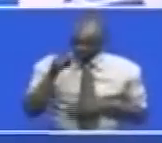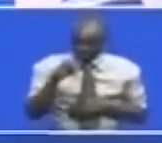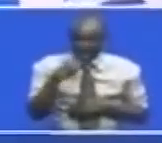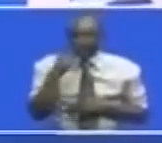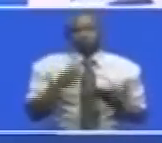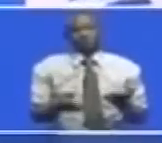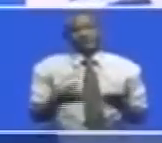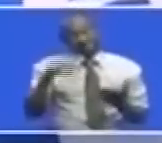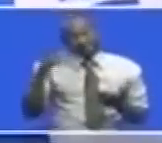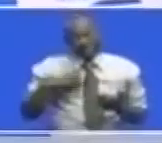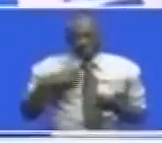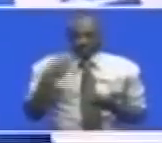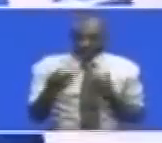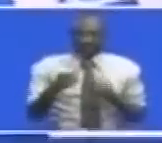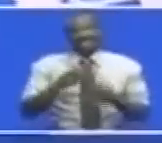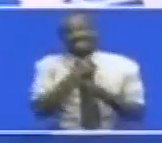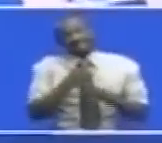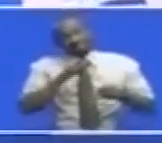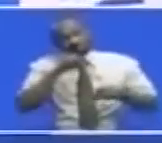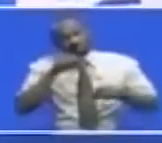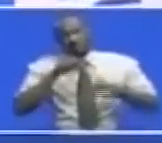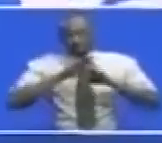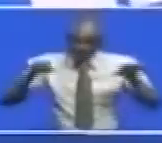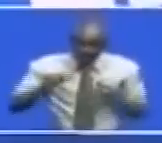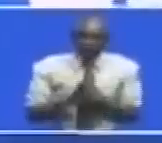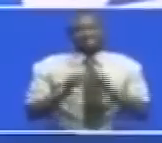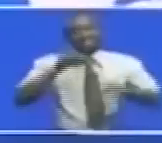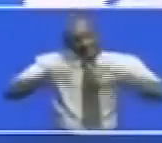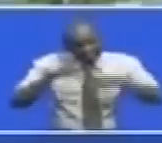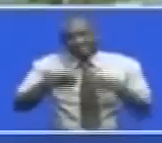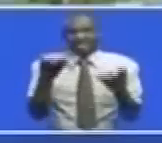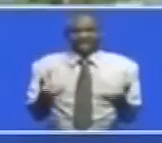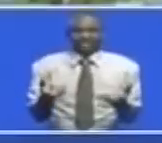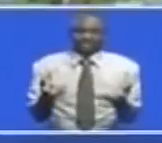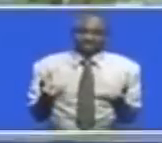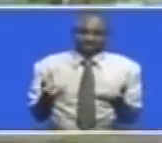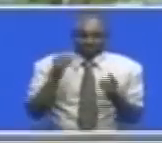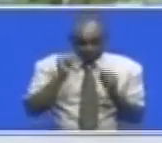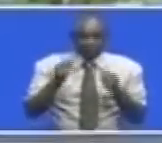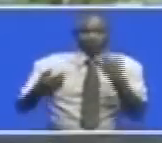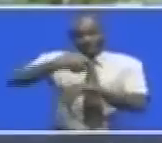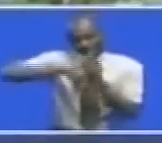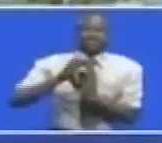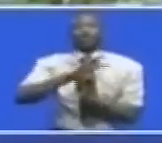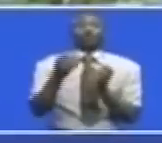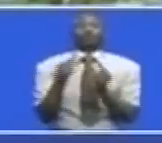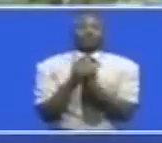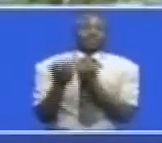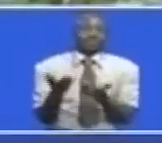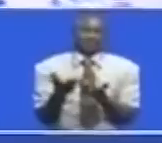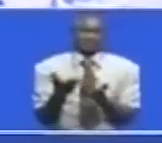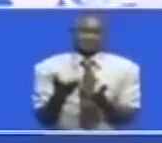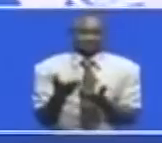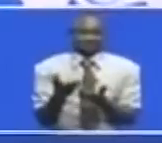as well. And some people might like swimming and cycling and haven't really thought that you could mix, combine the sport, and are